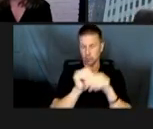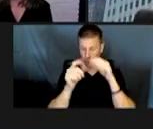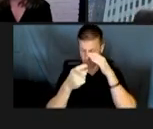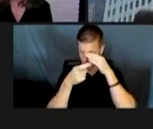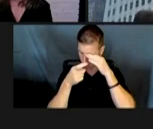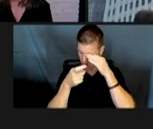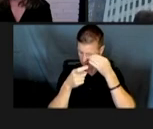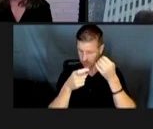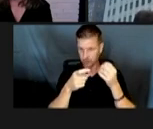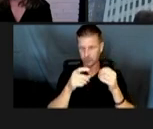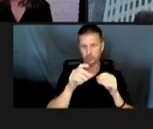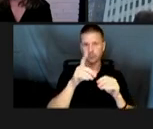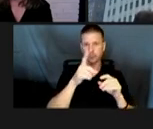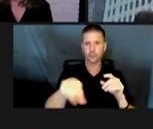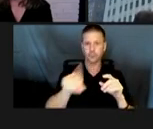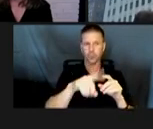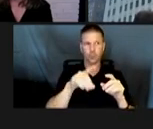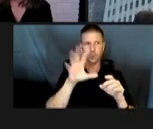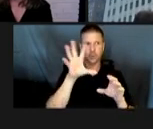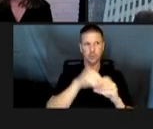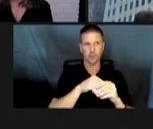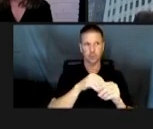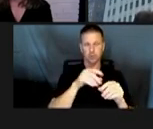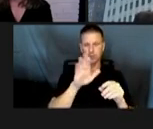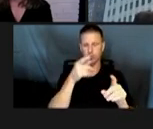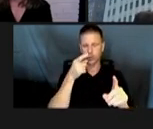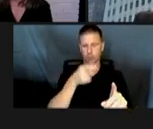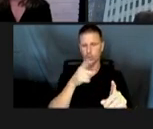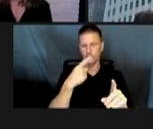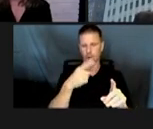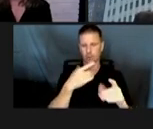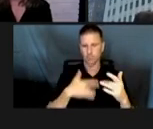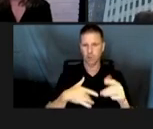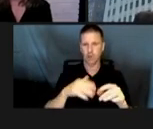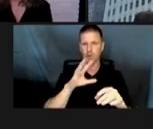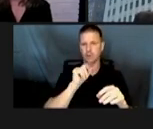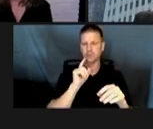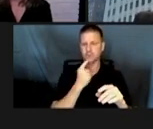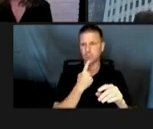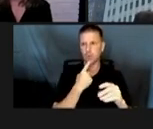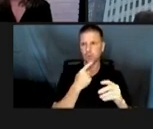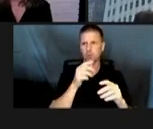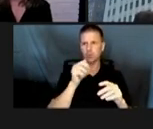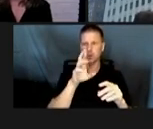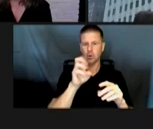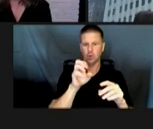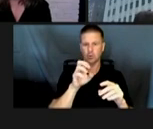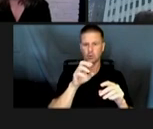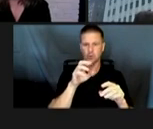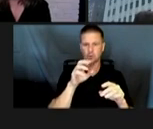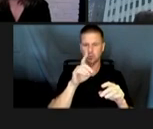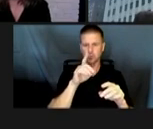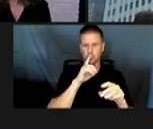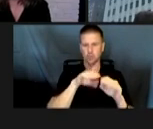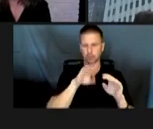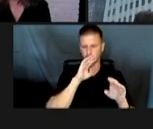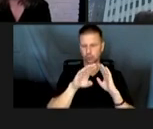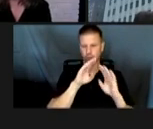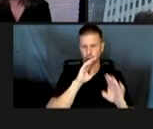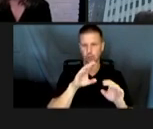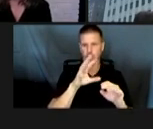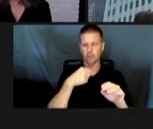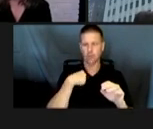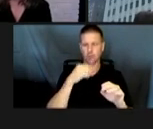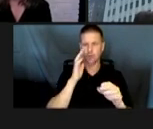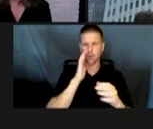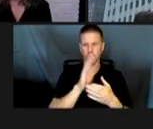what you actually require. And those engagements, to your point about despair and disappointment, are monstrously frustrating. I will